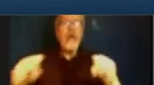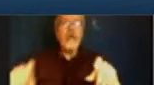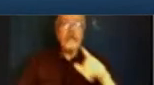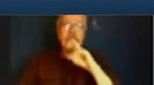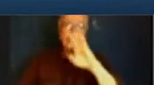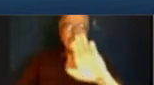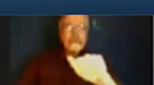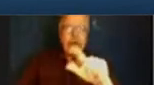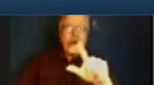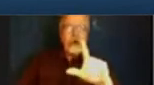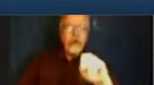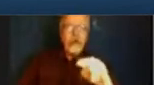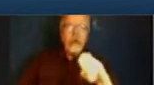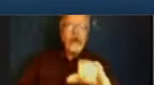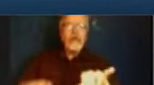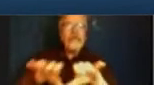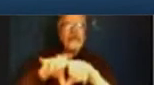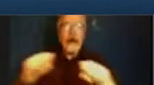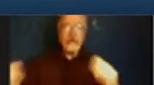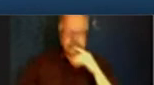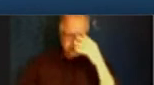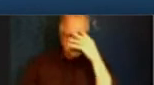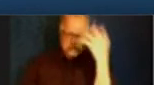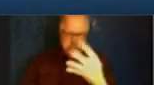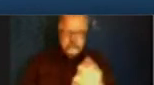risk of getting this infection is worse than the